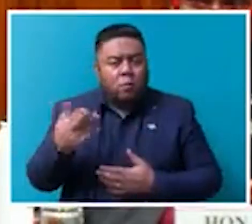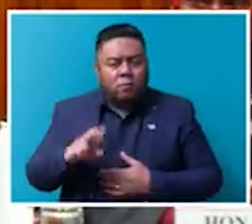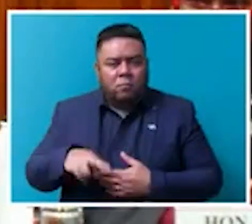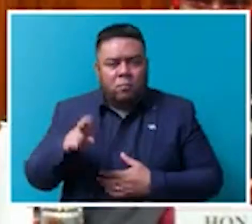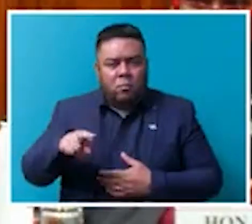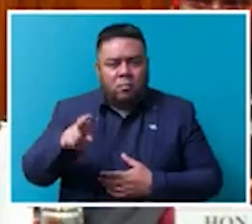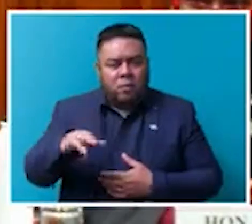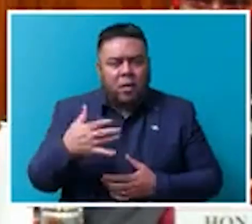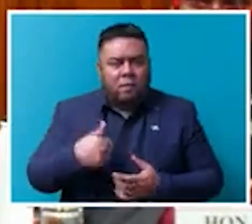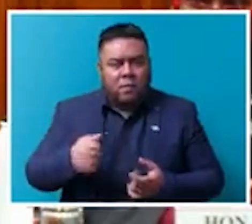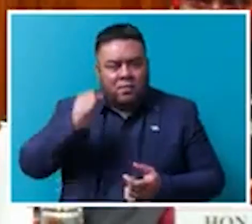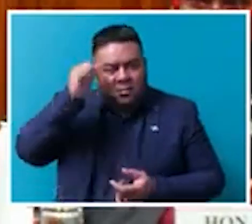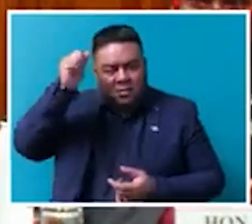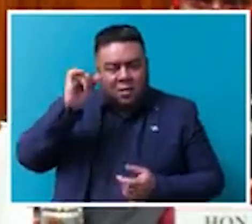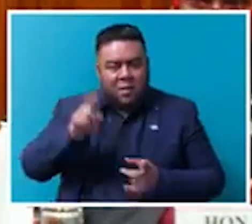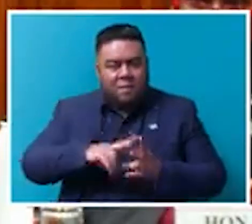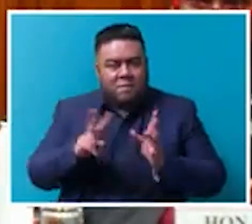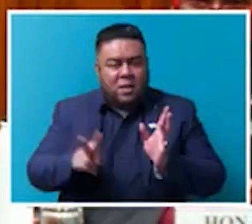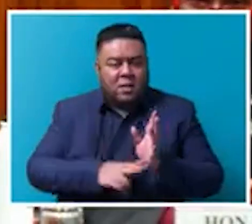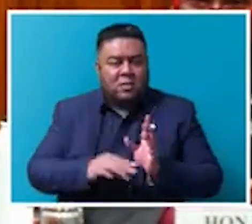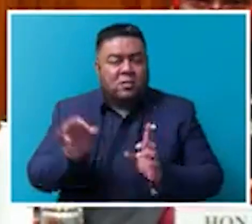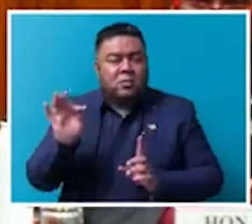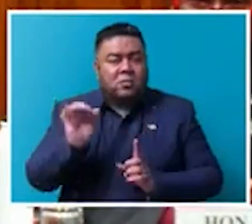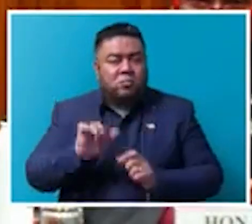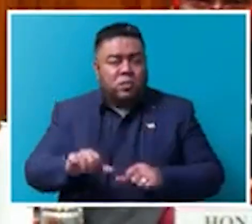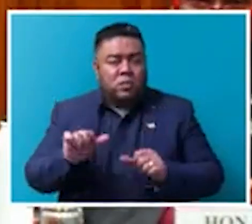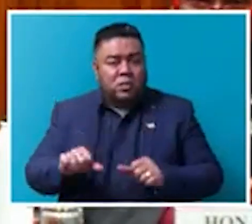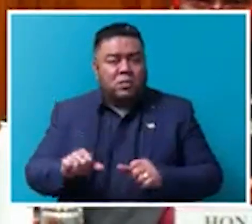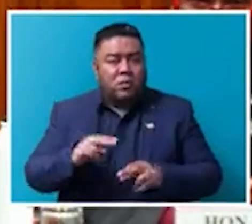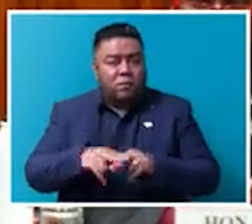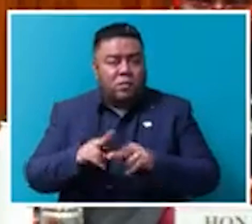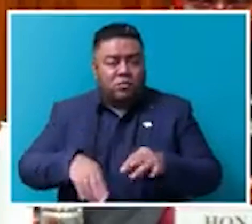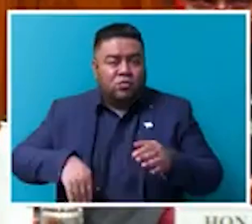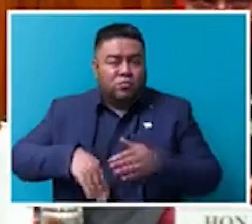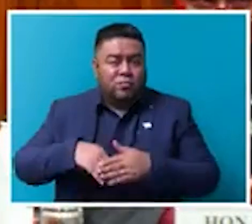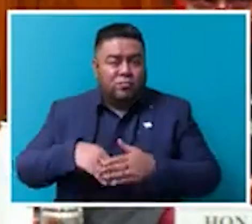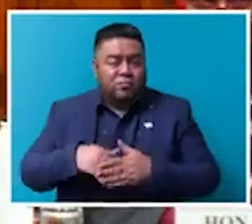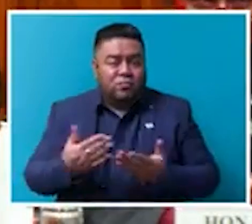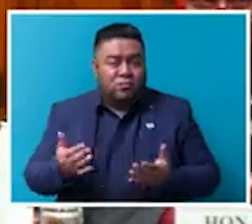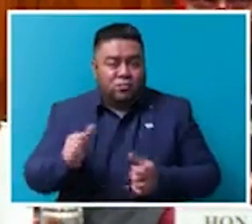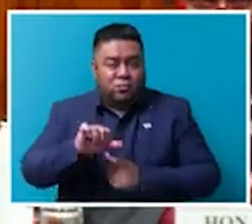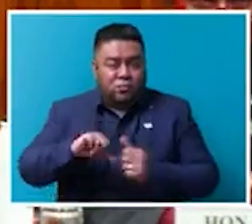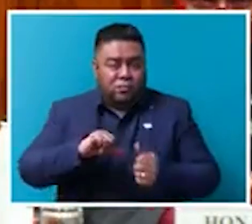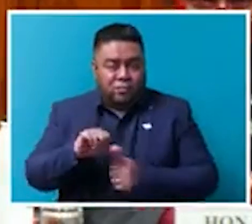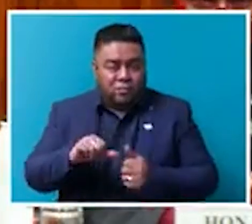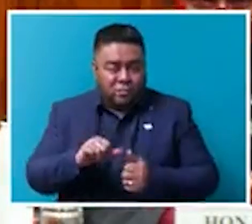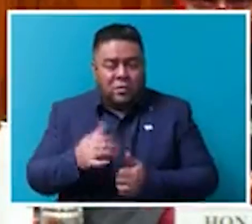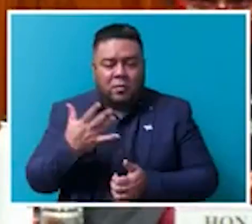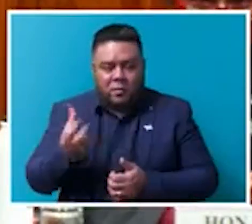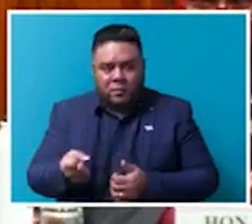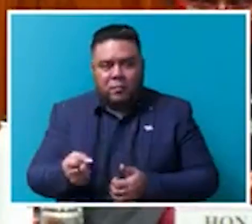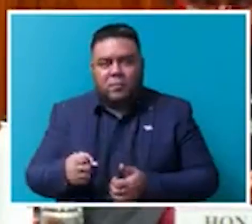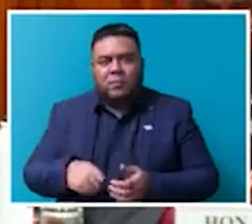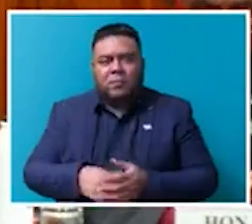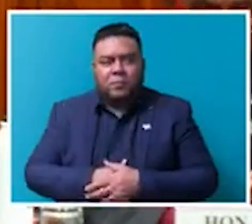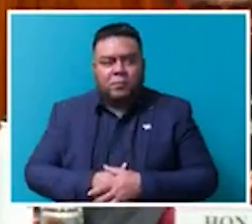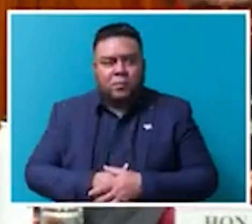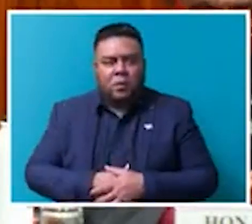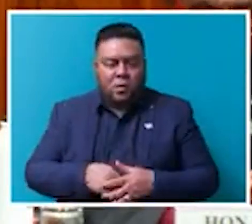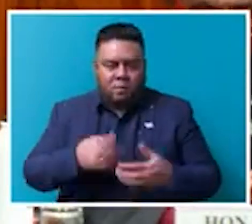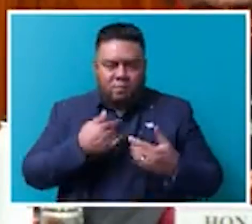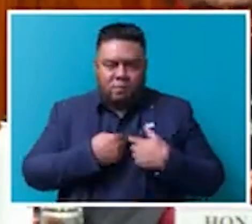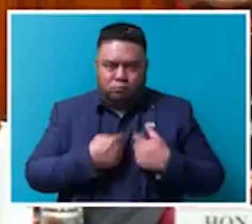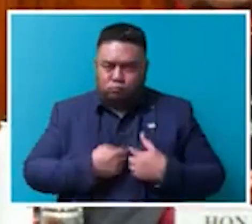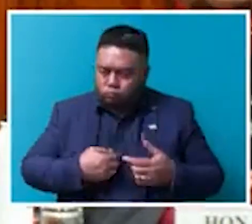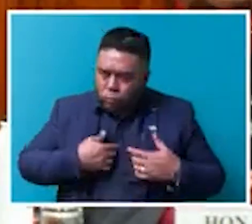as Senior Vice President in Fiji FI for a number of years. So he had football at his heart. He also